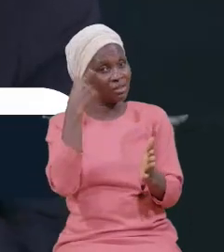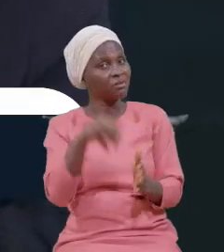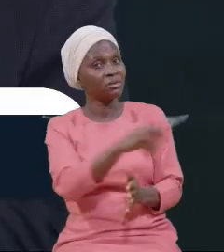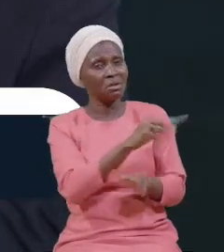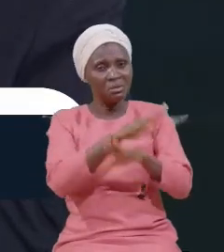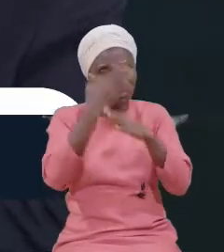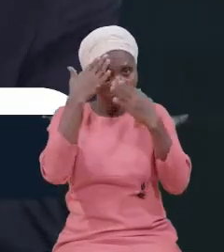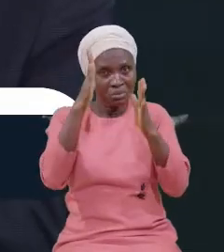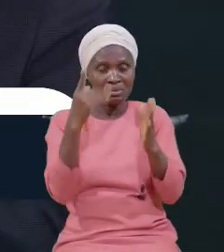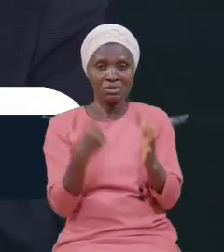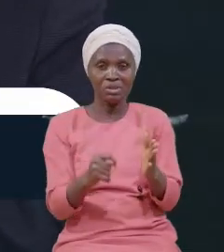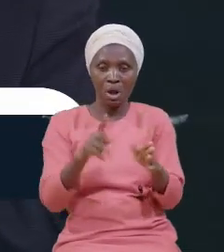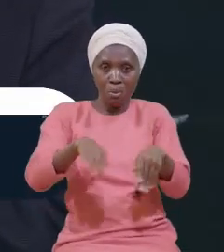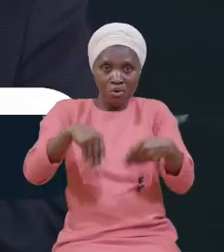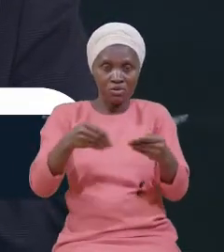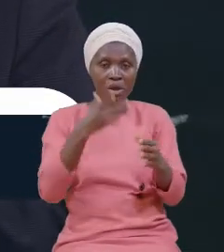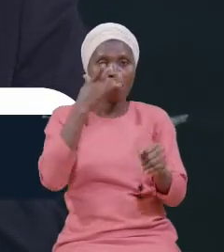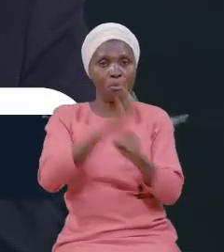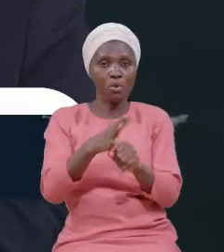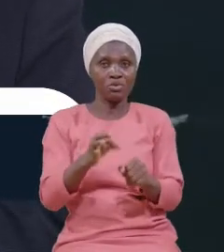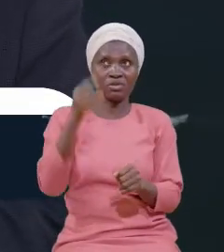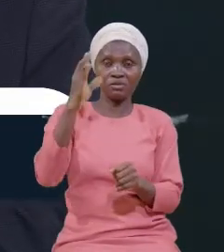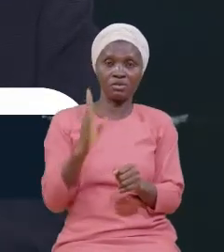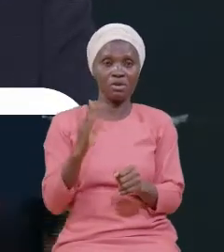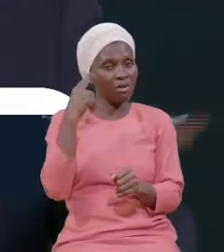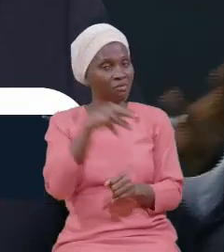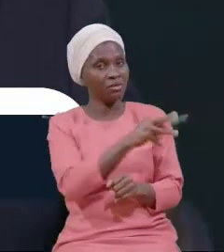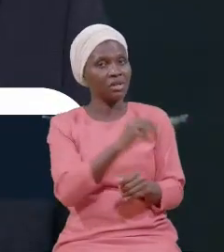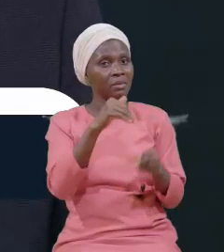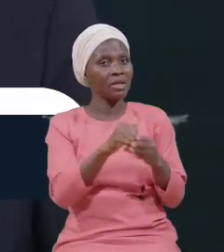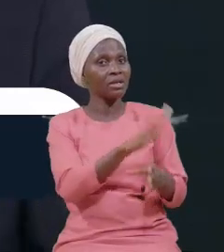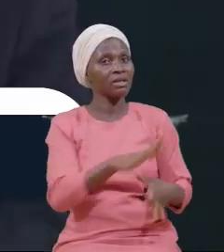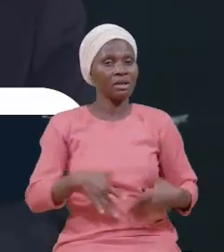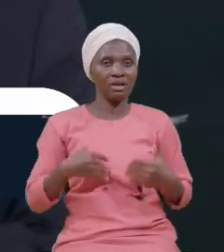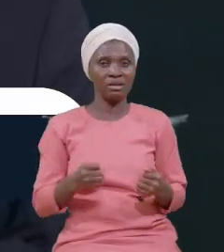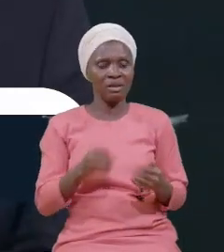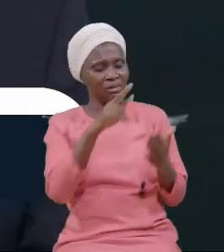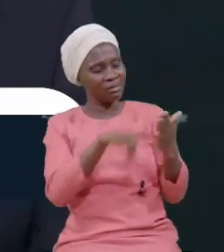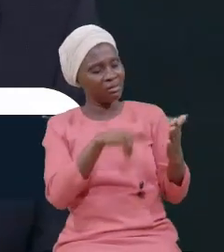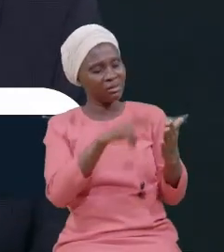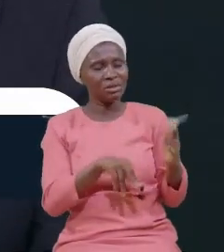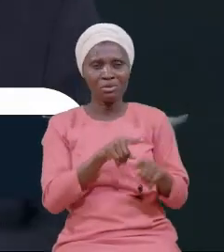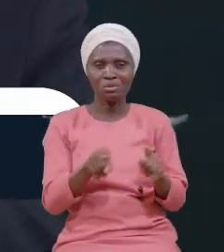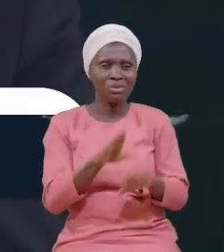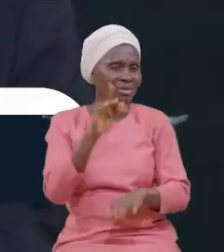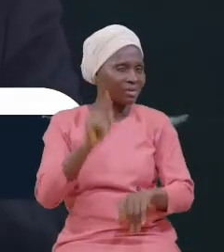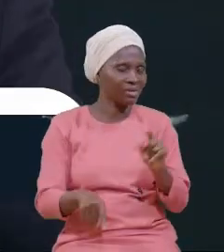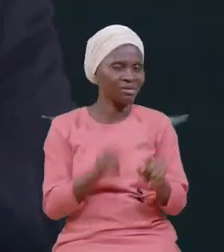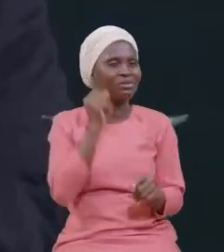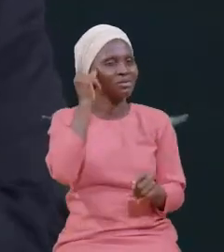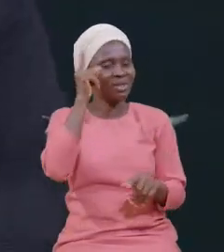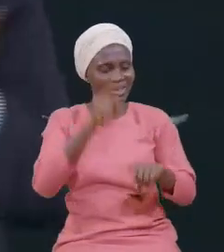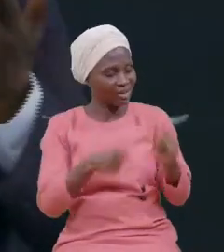of the Lord and the power of the Lord in their lives. They read, but they cannot see, they cannot understand, they cannot